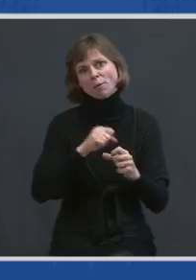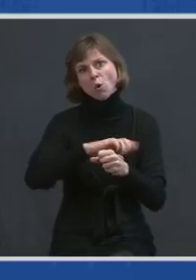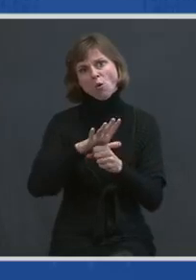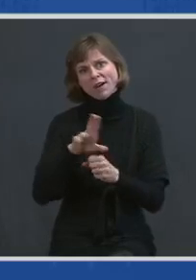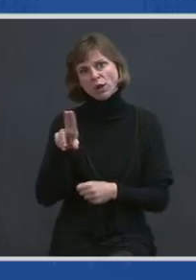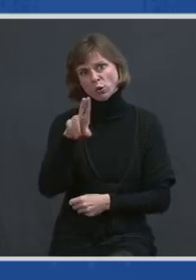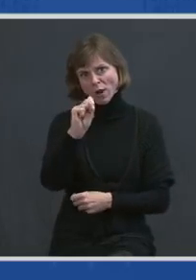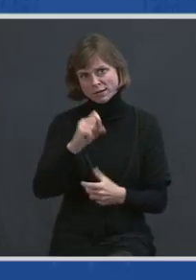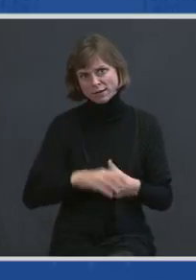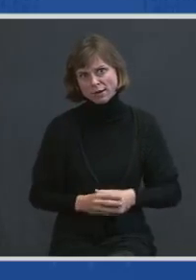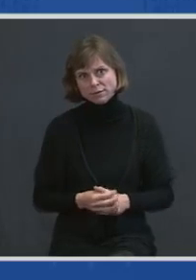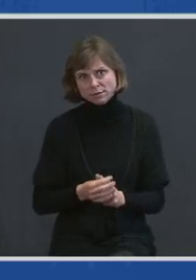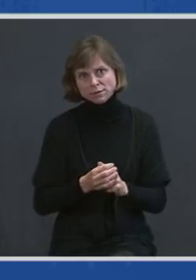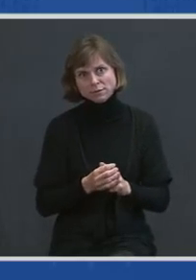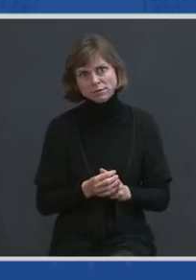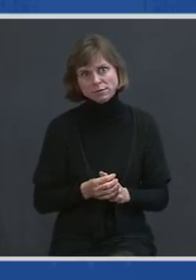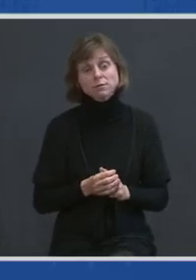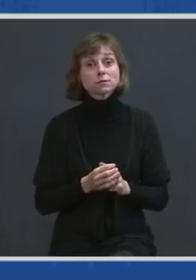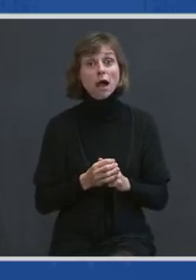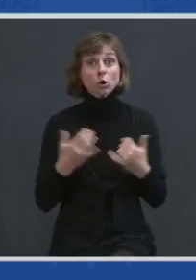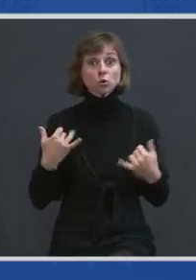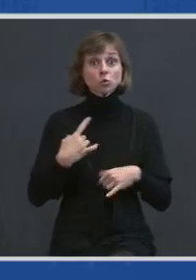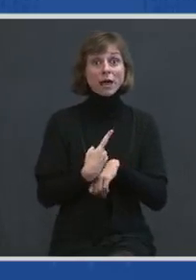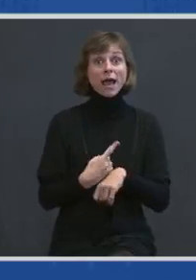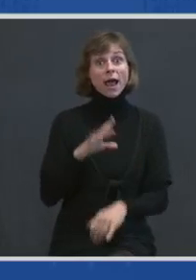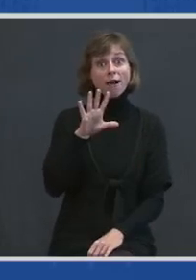United States. As of the day,